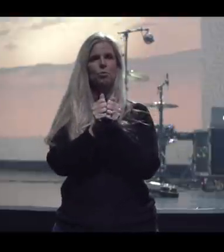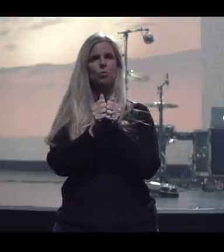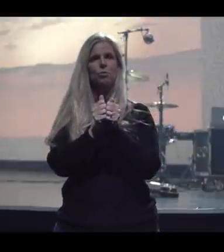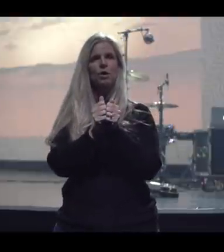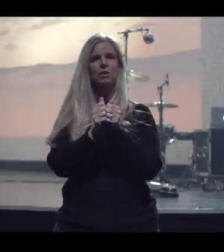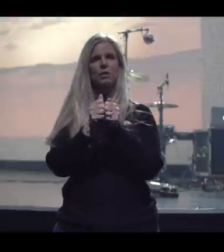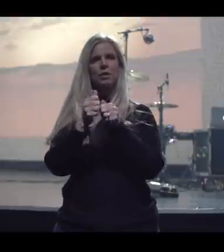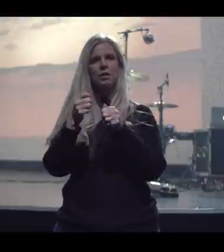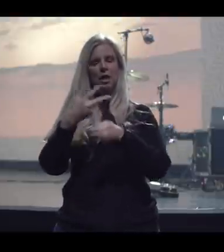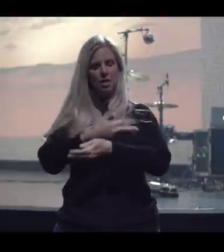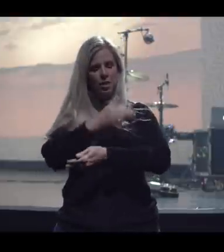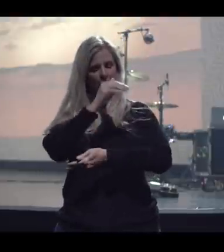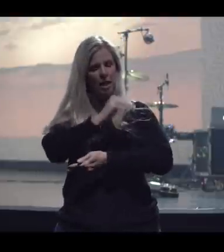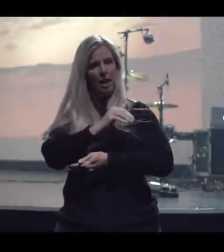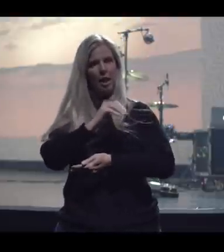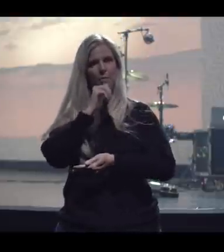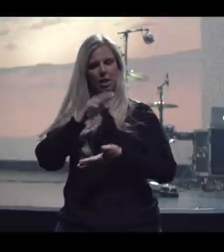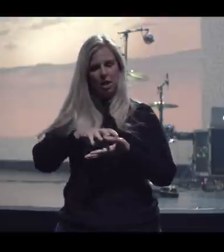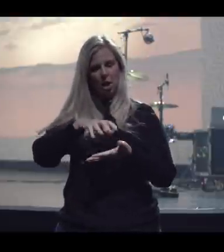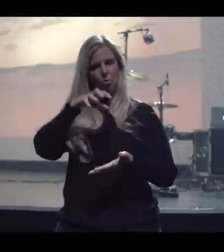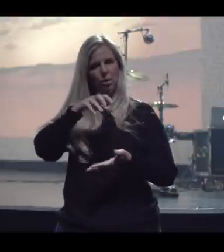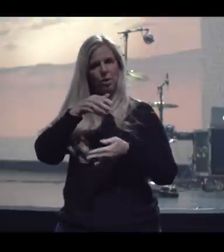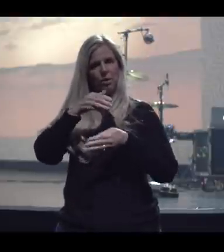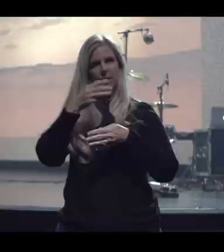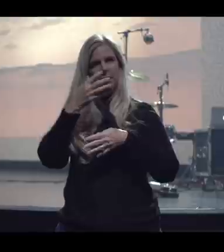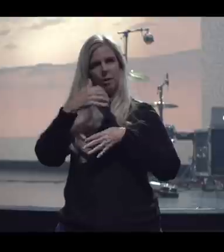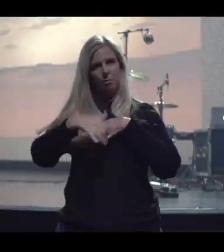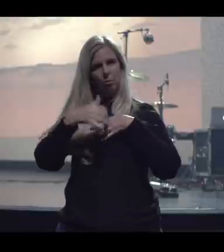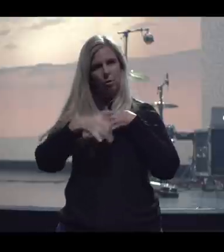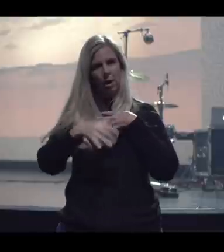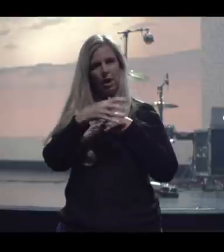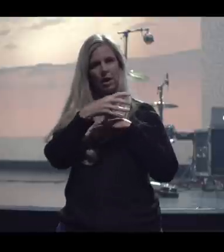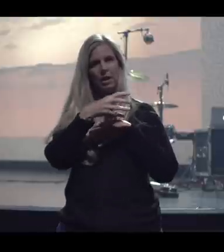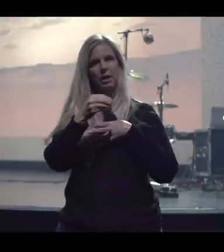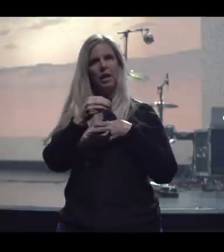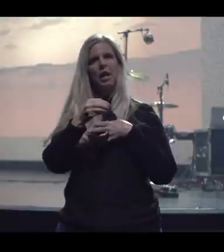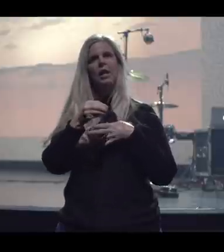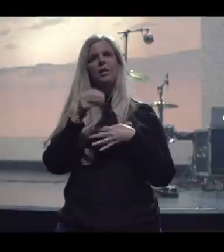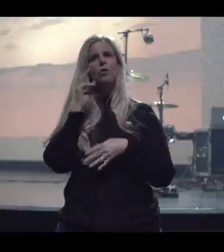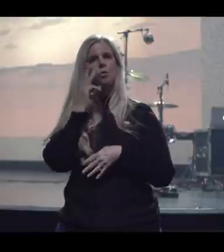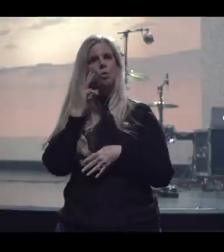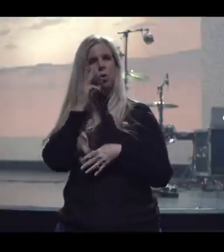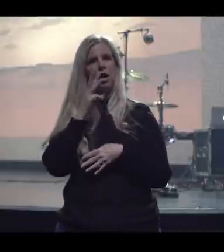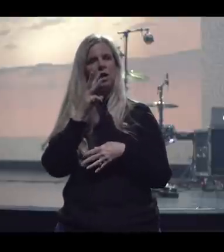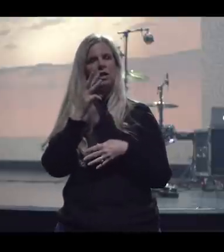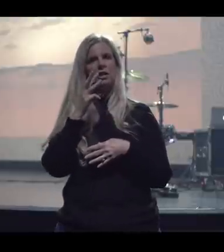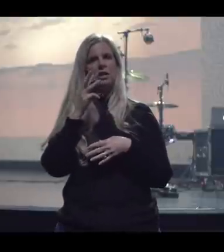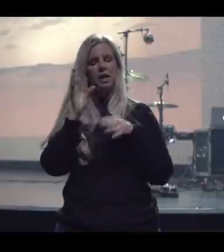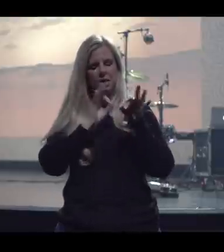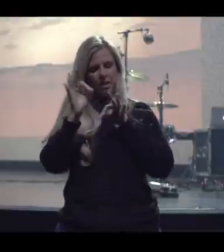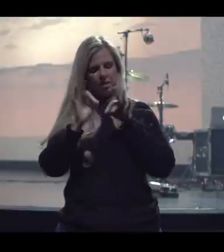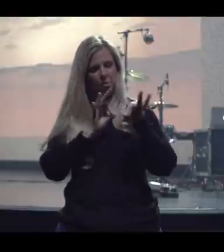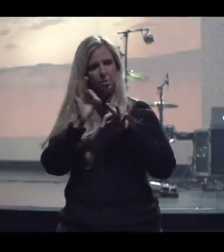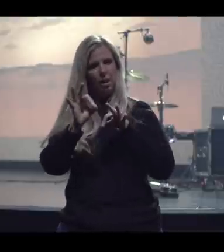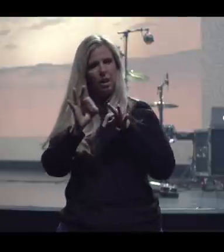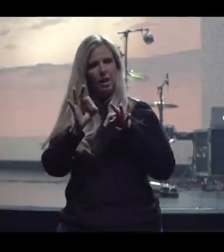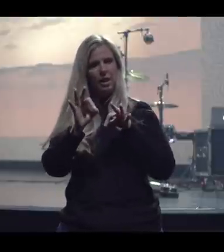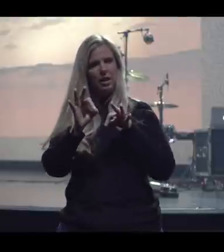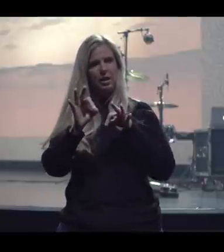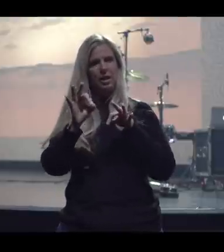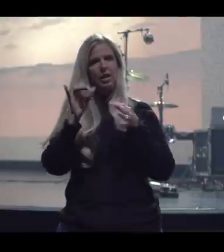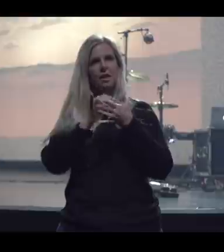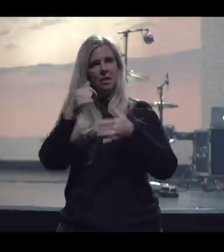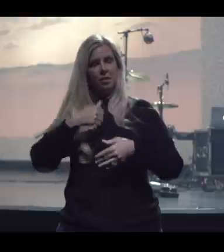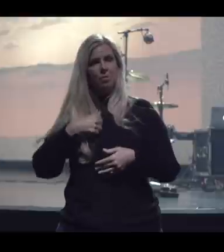wine. And he said to his disciples, "This is me." You understand? This, I am